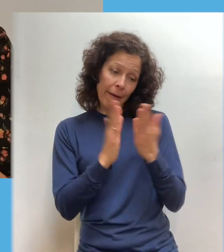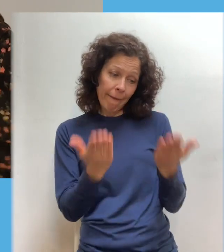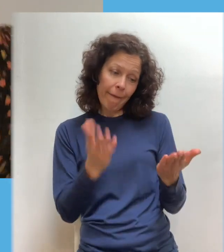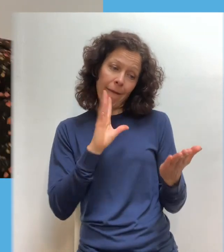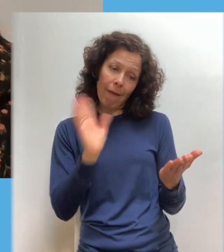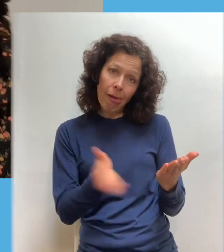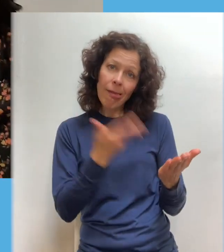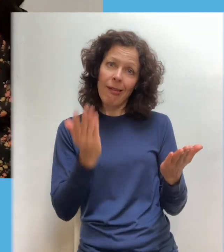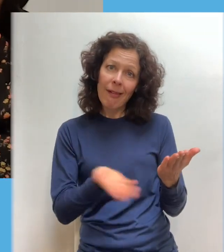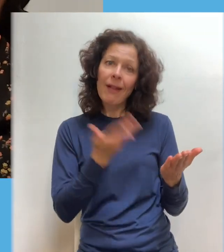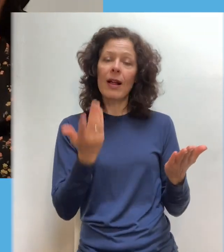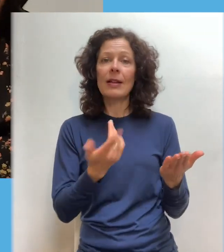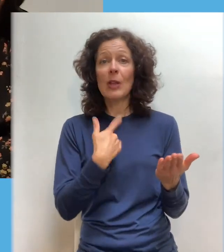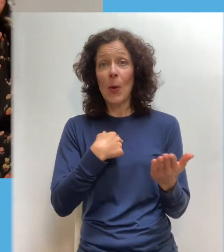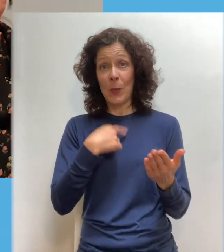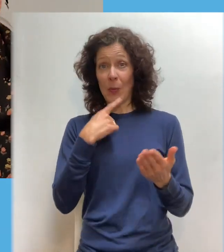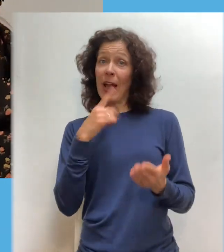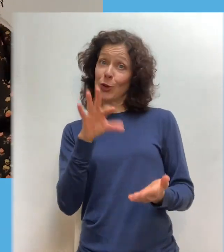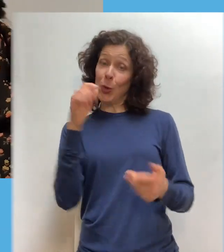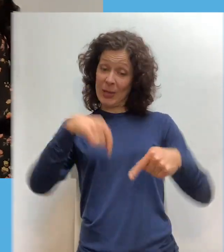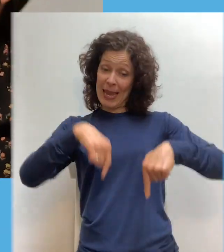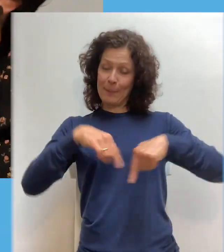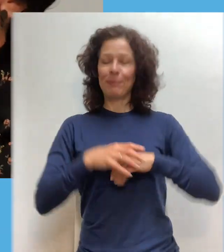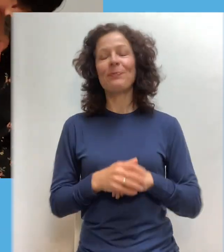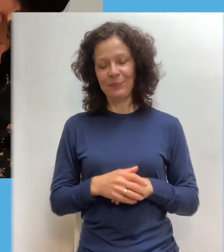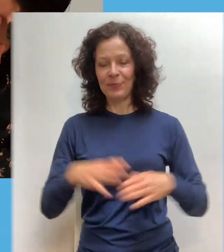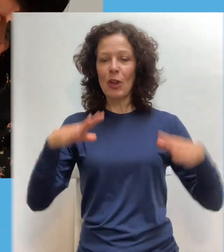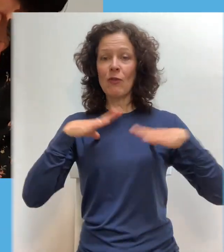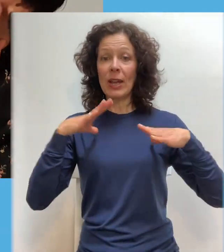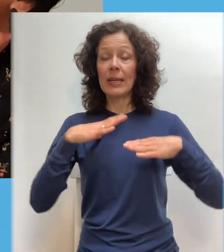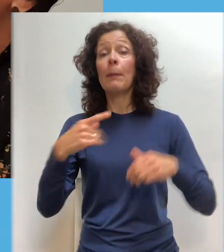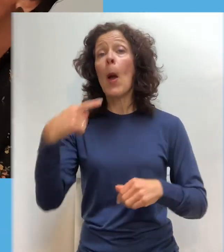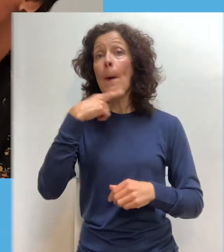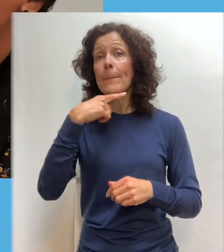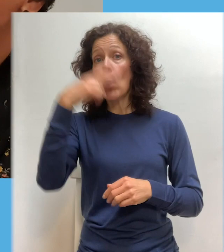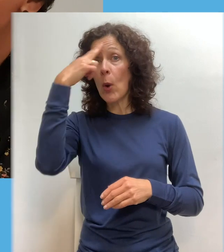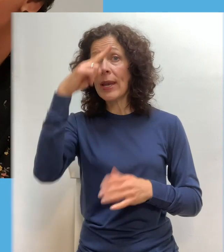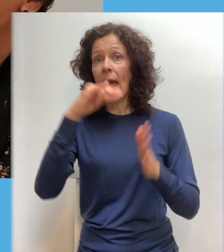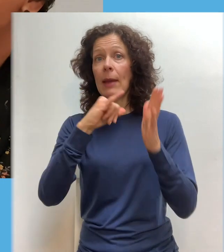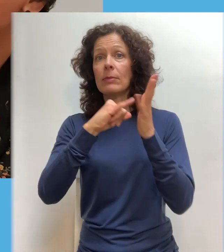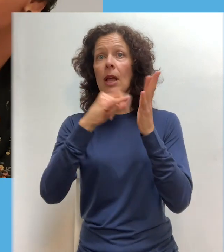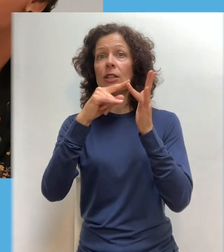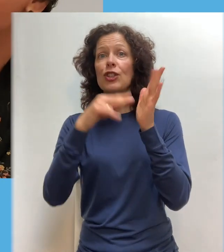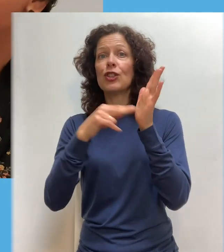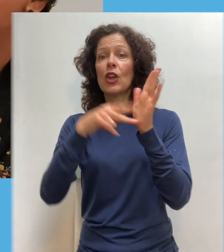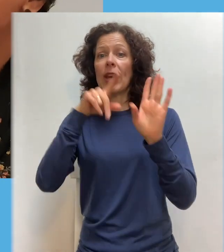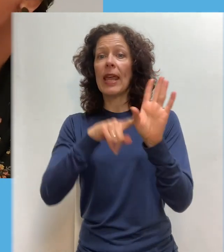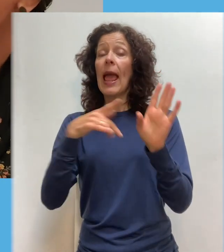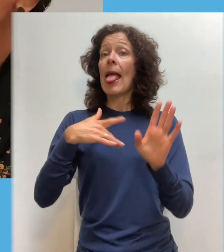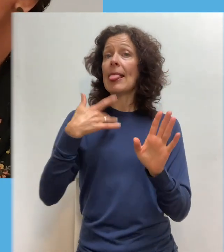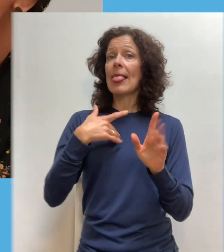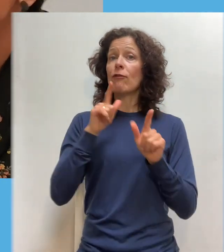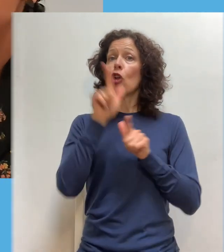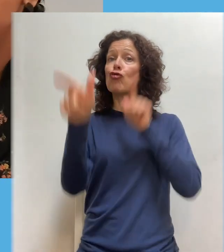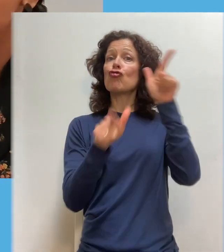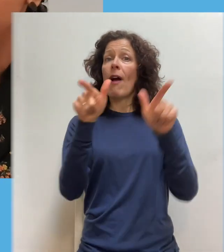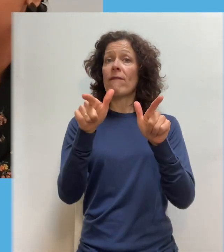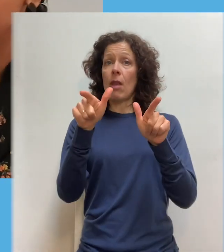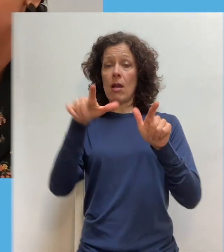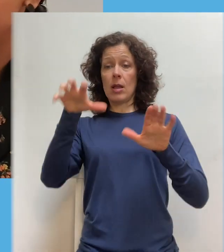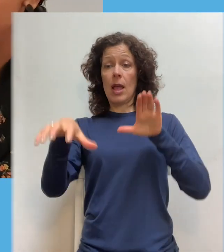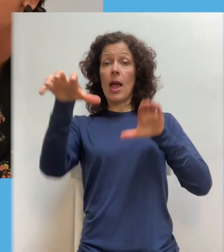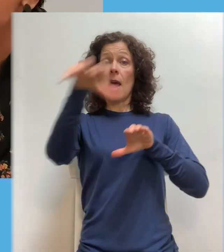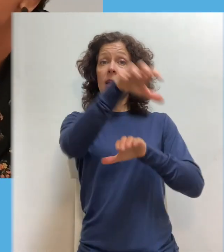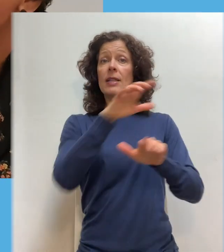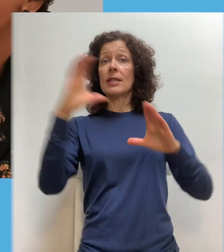why I'm crouched down. So here we go. Sonny lived on a traveler site with his parents, cousins, and other